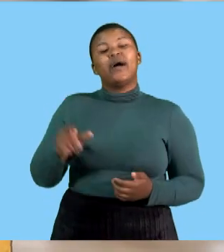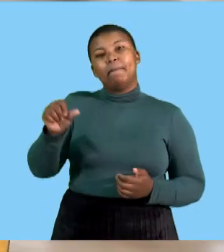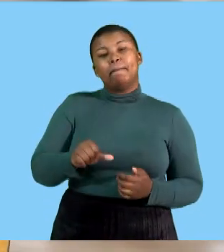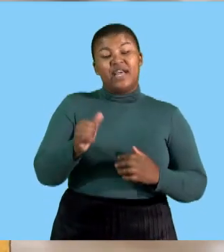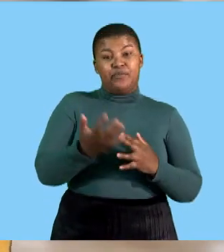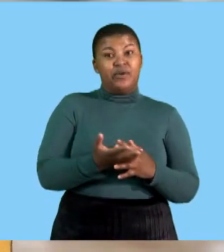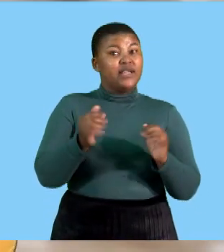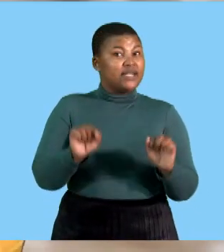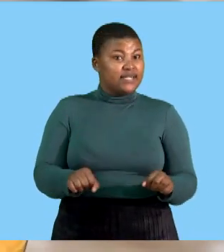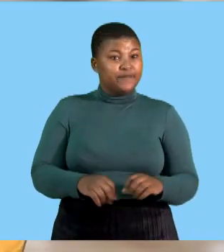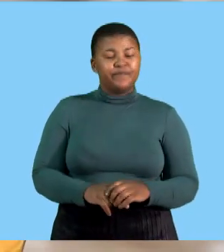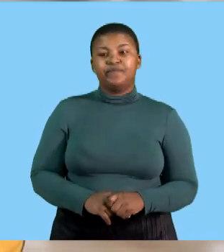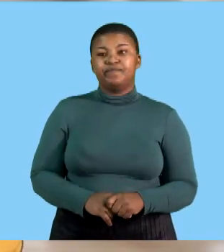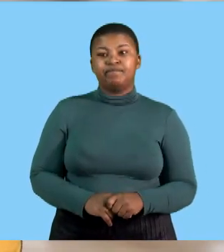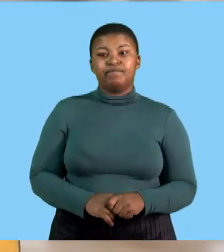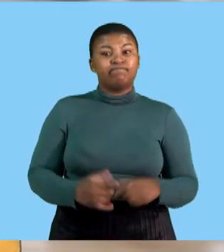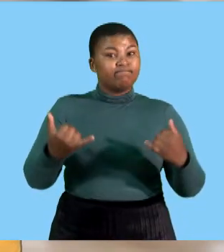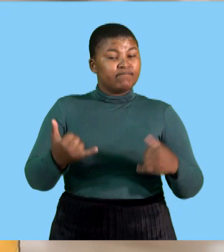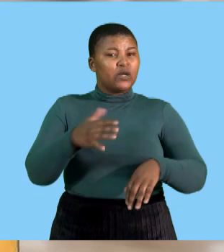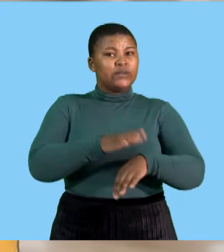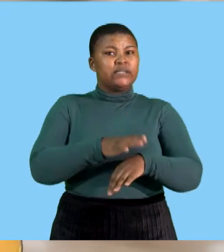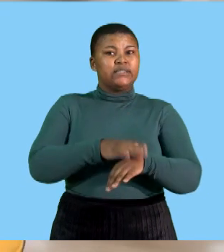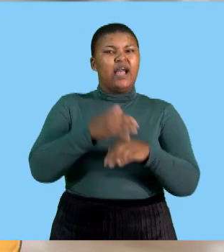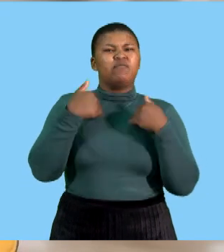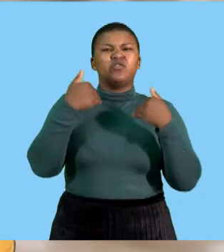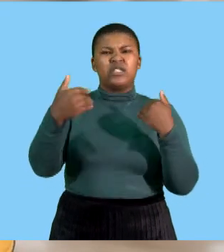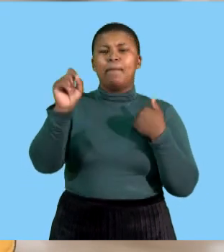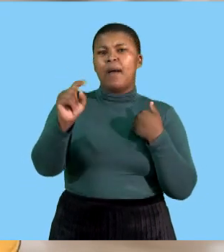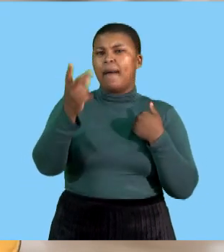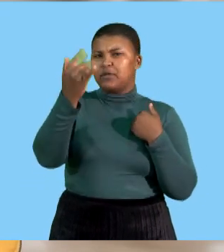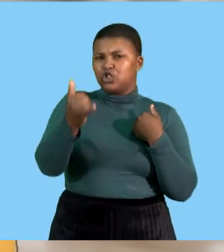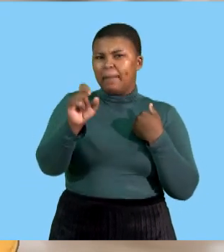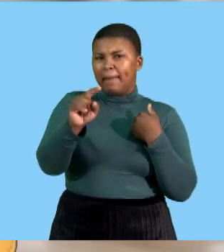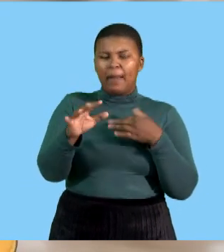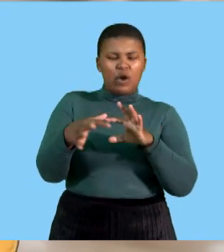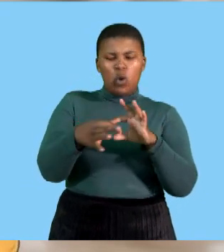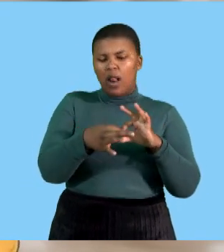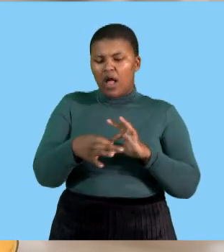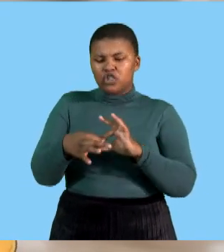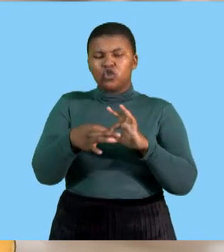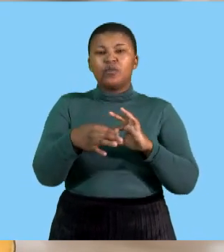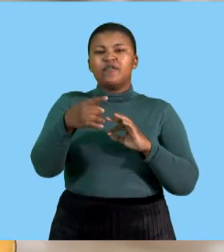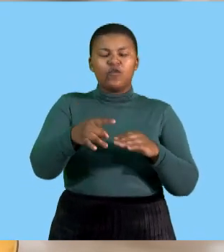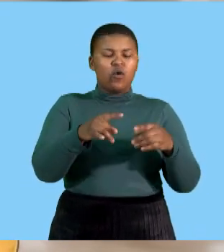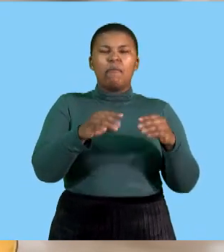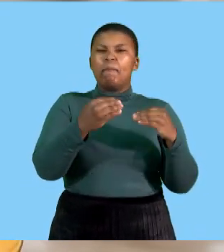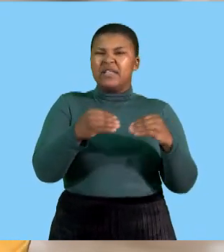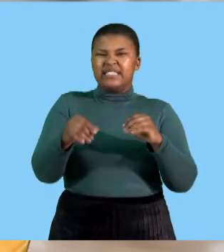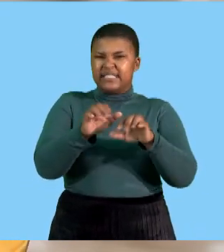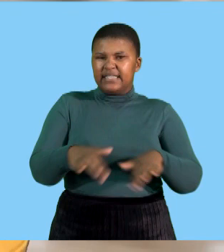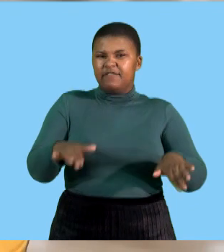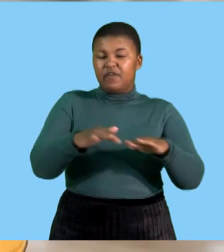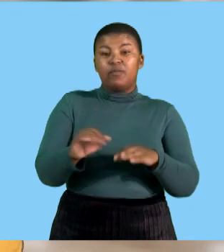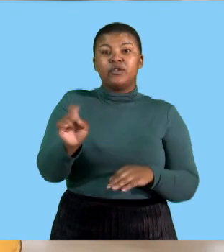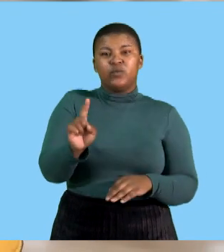Welcome back from your break, everybody, and it's time for us to start and take a look at the interrelationships between the business